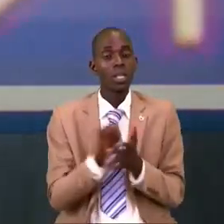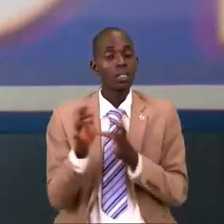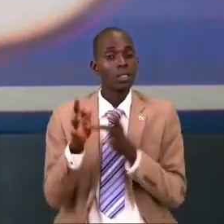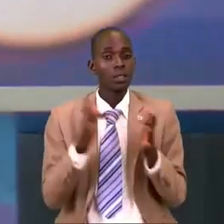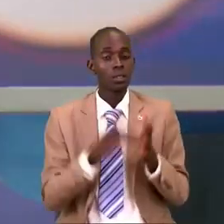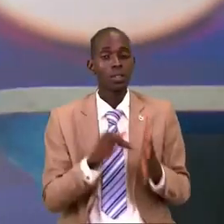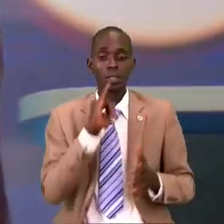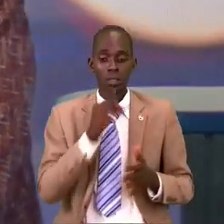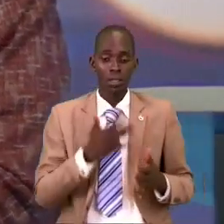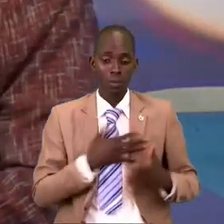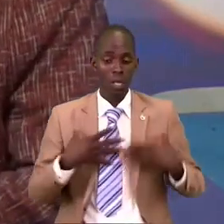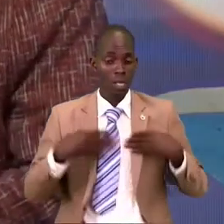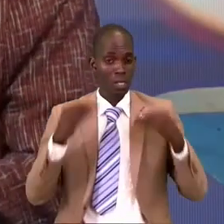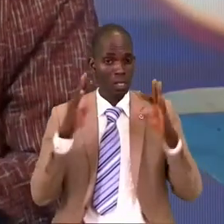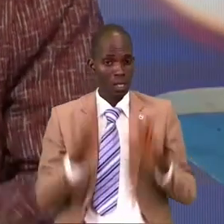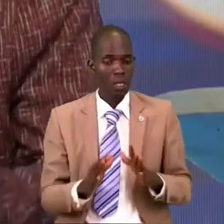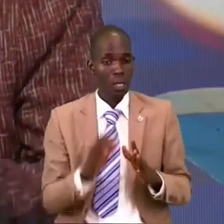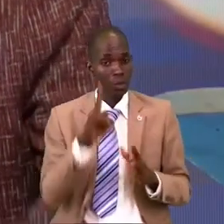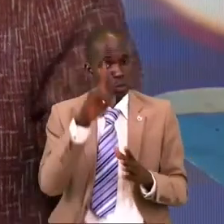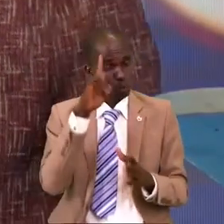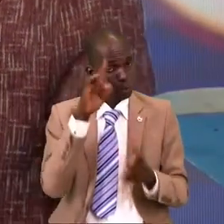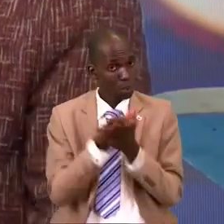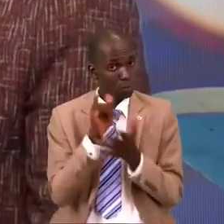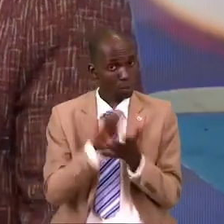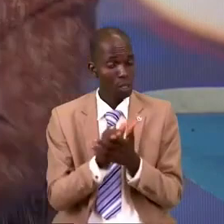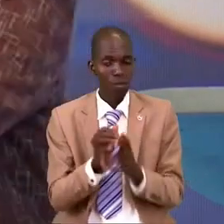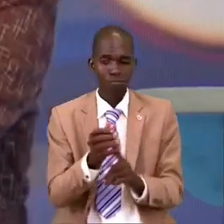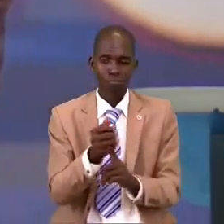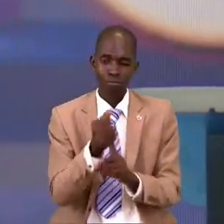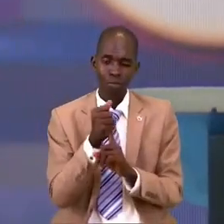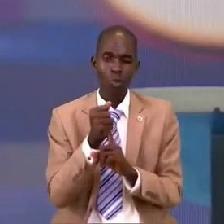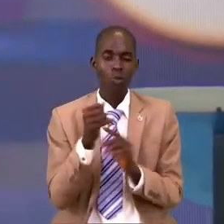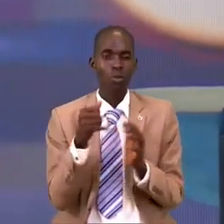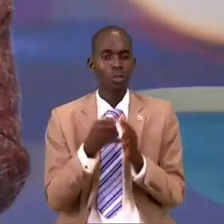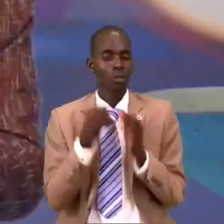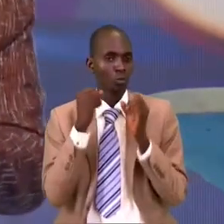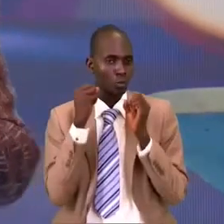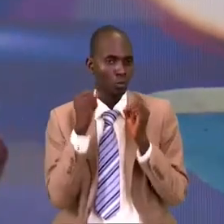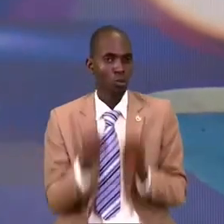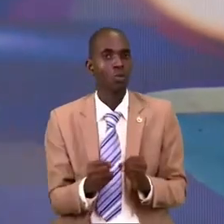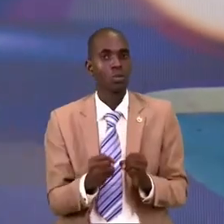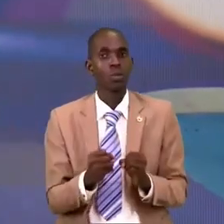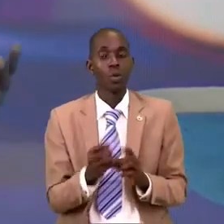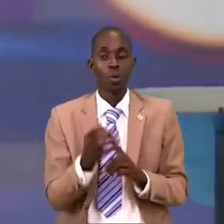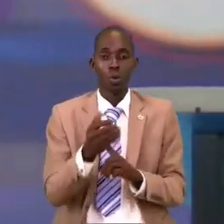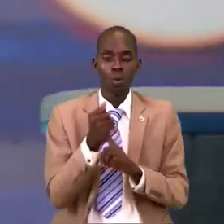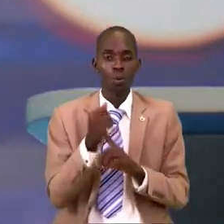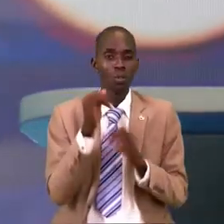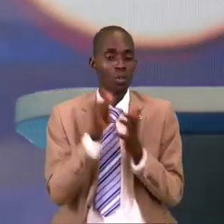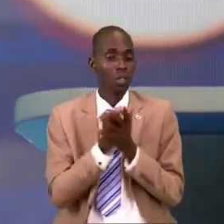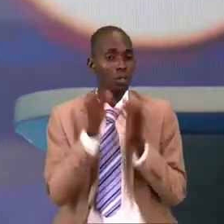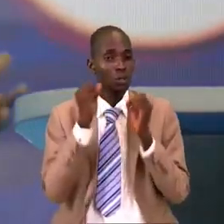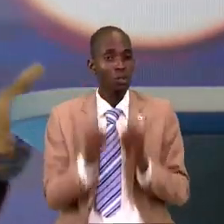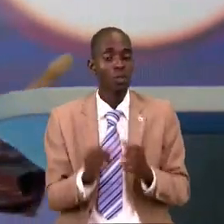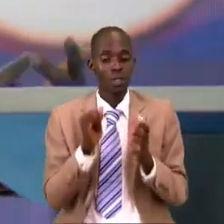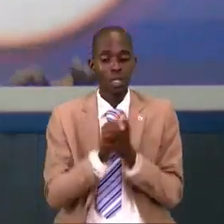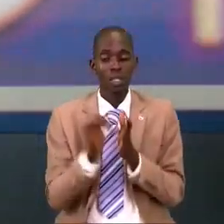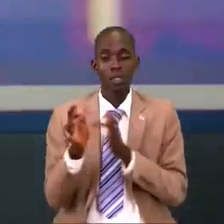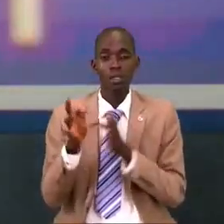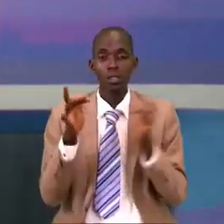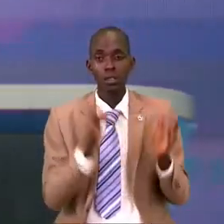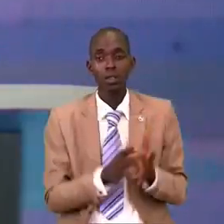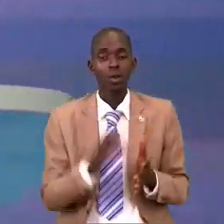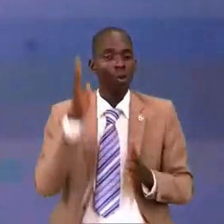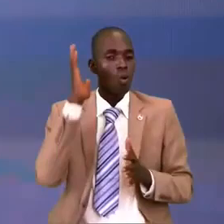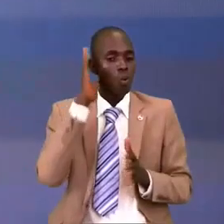that Jesus will show mercy unto me. Hold that fast. That Jesus, your